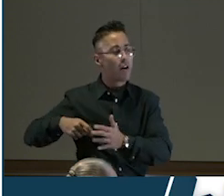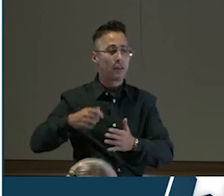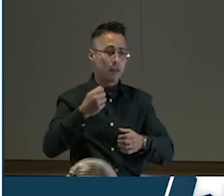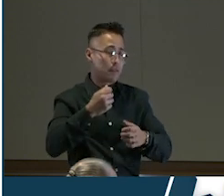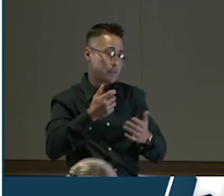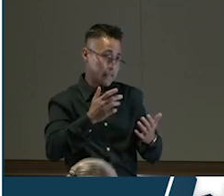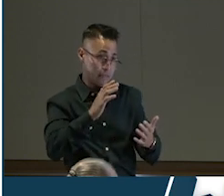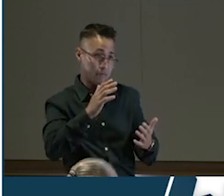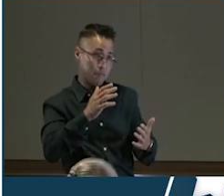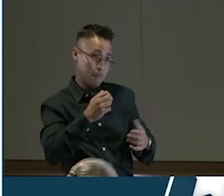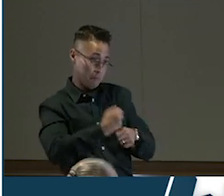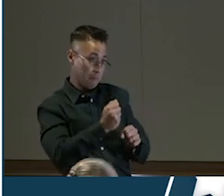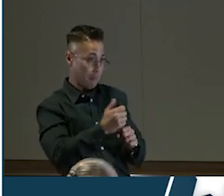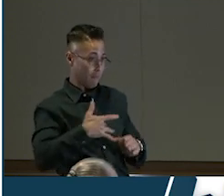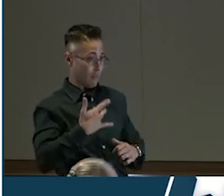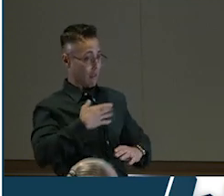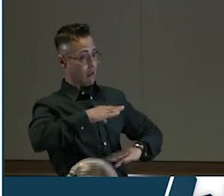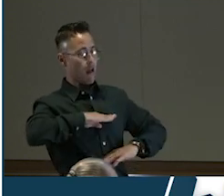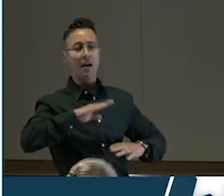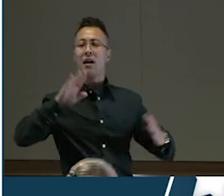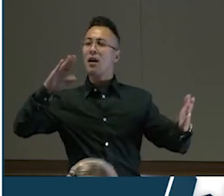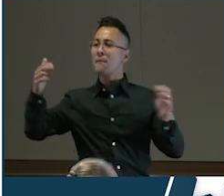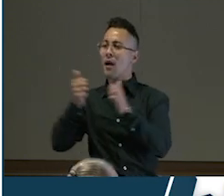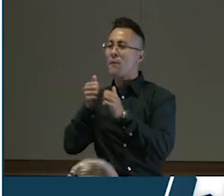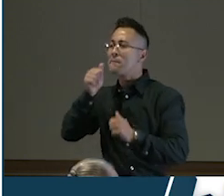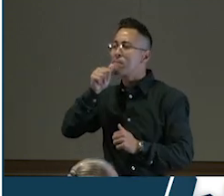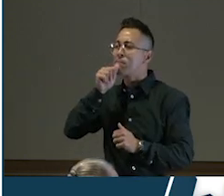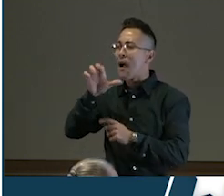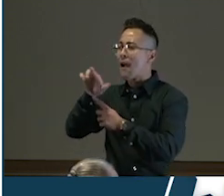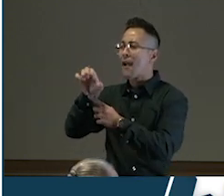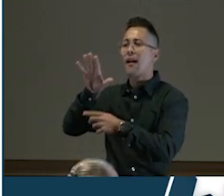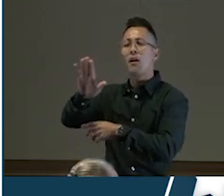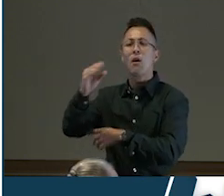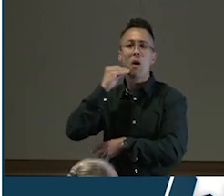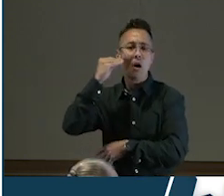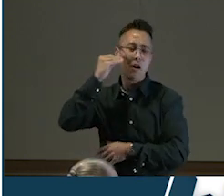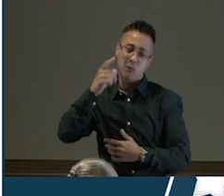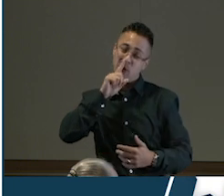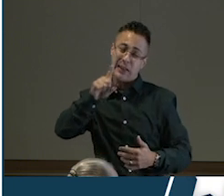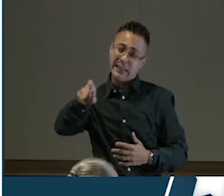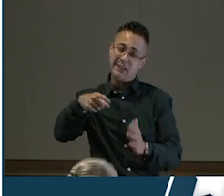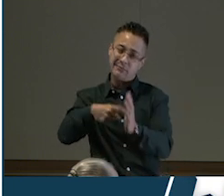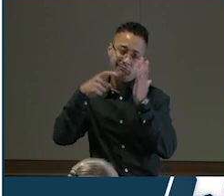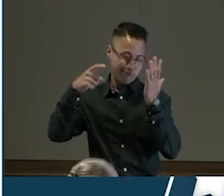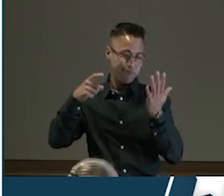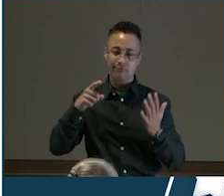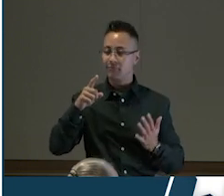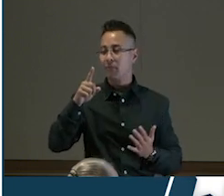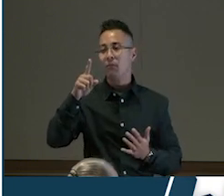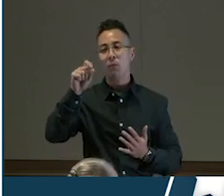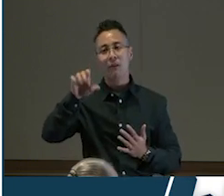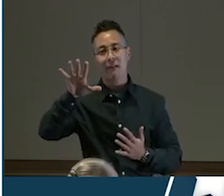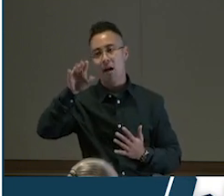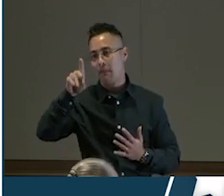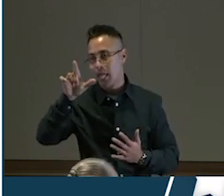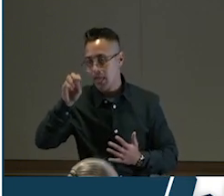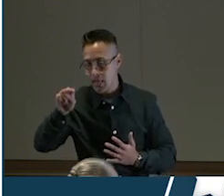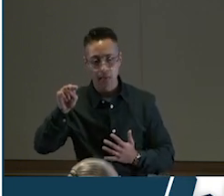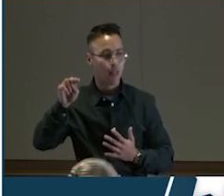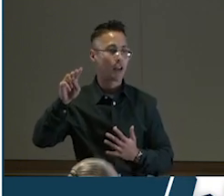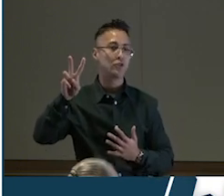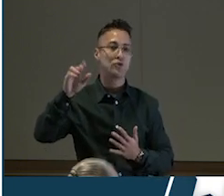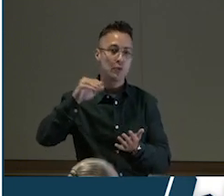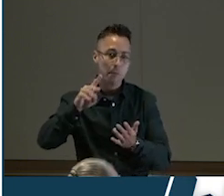situation. Versus if we're looking at private care in the home, we need probably easily $1 million to $1.5 million in a trust to be able to